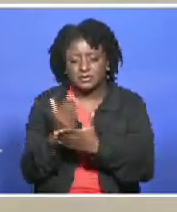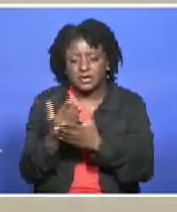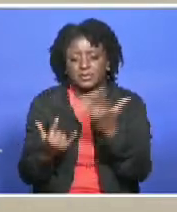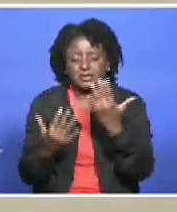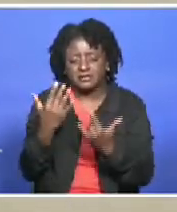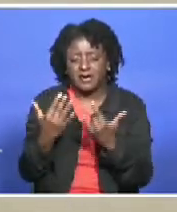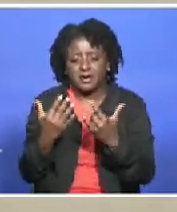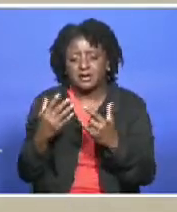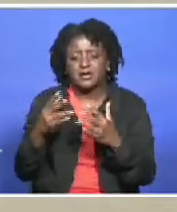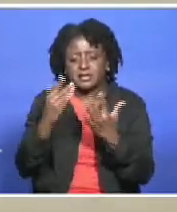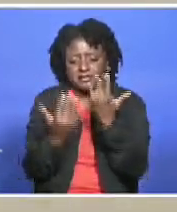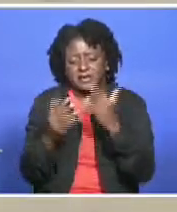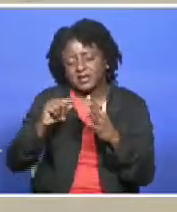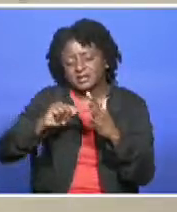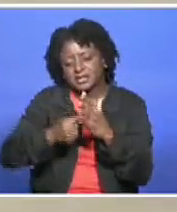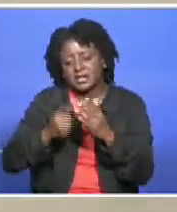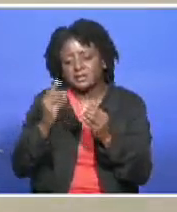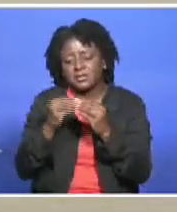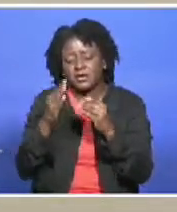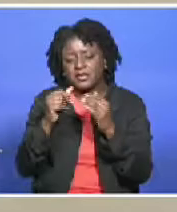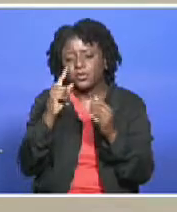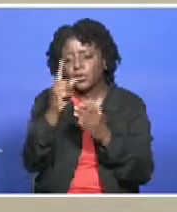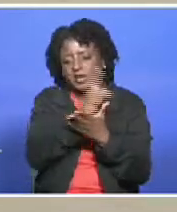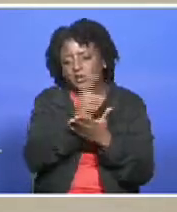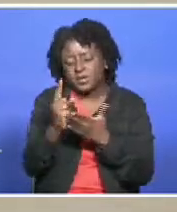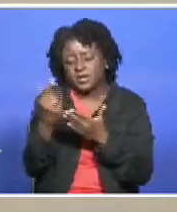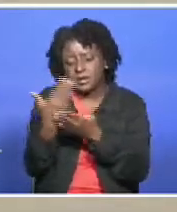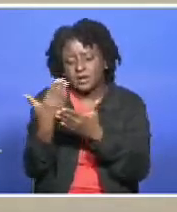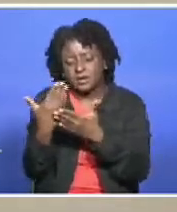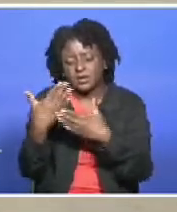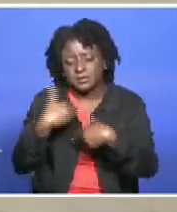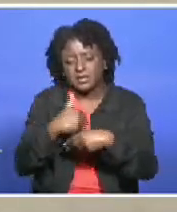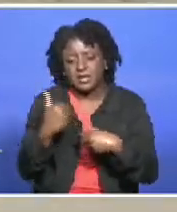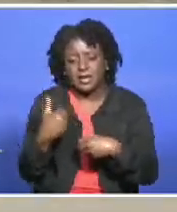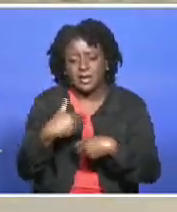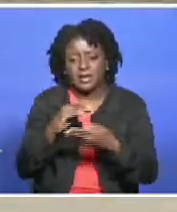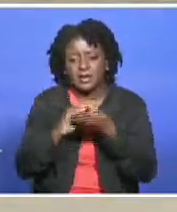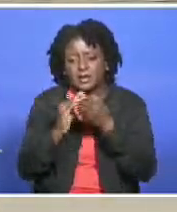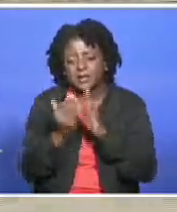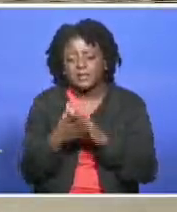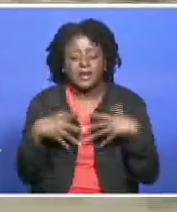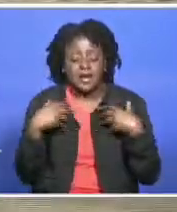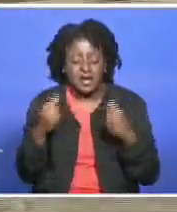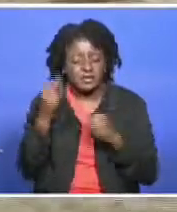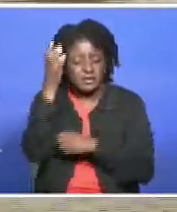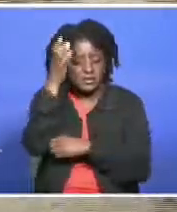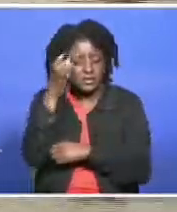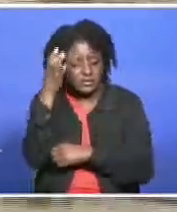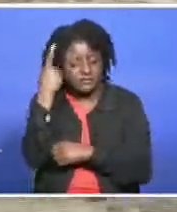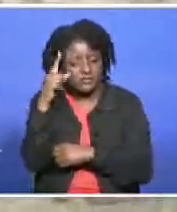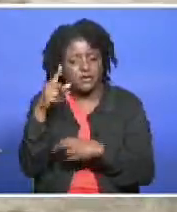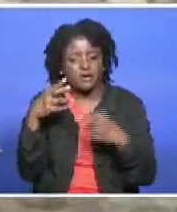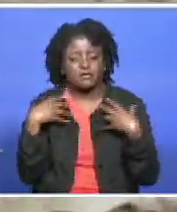became a nuisance and health concern for residents in that area. The government is working on a permanent solution